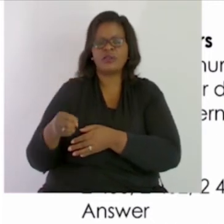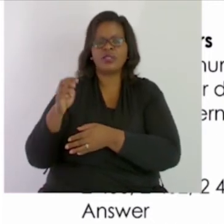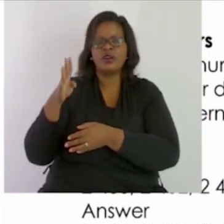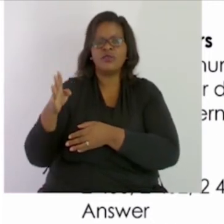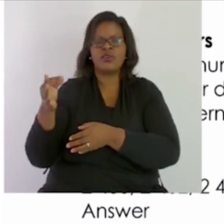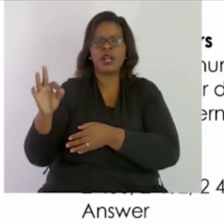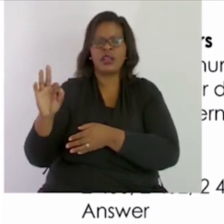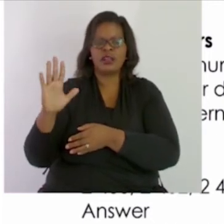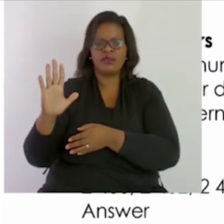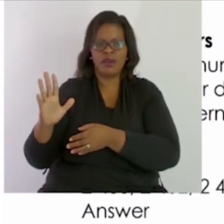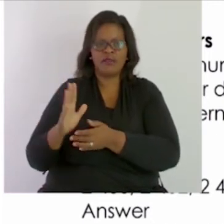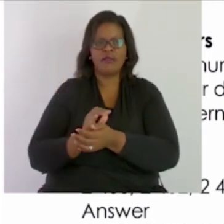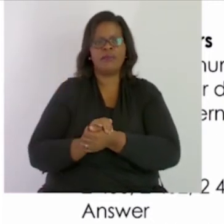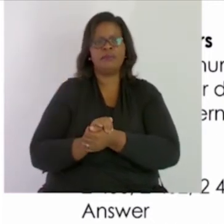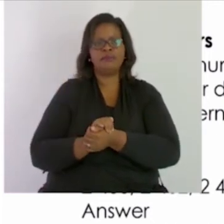7,495.